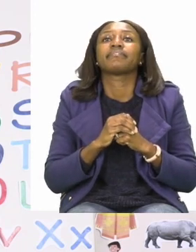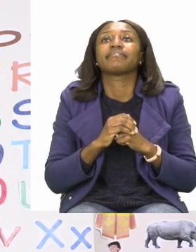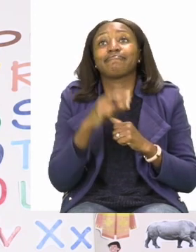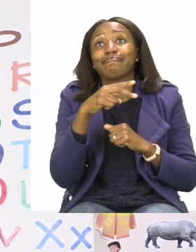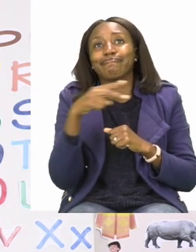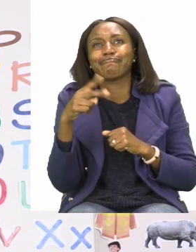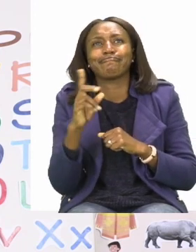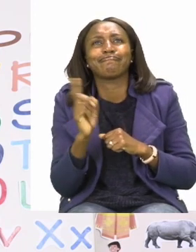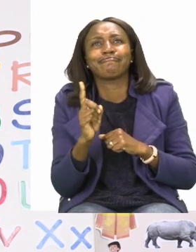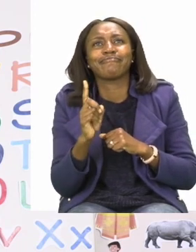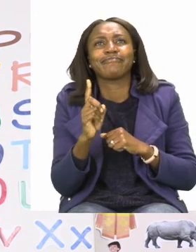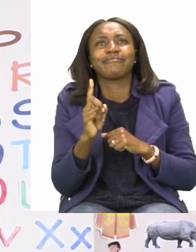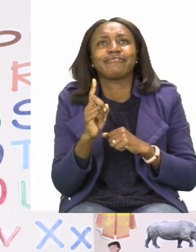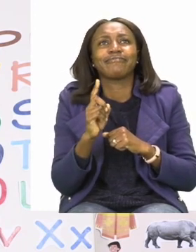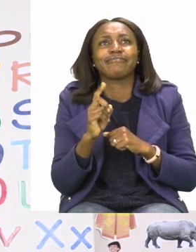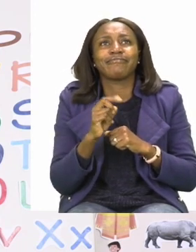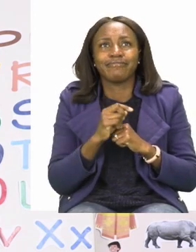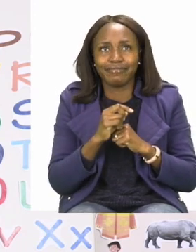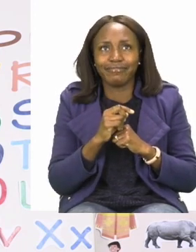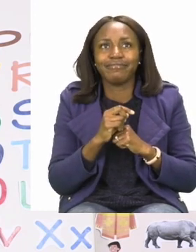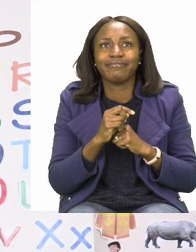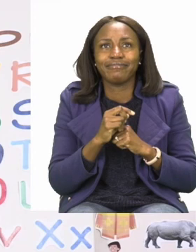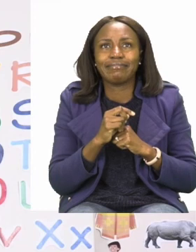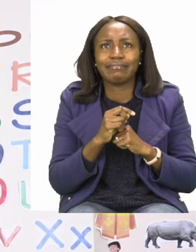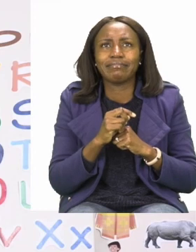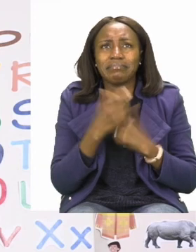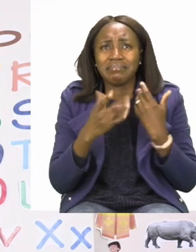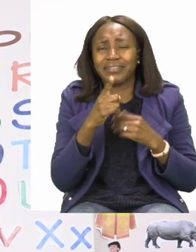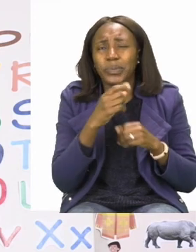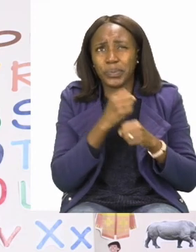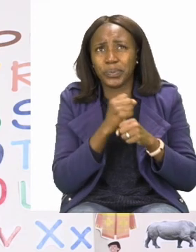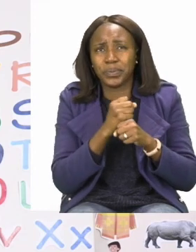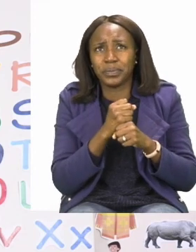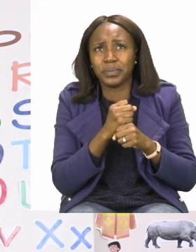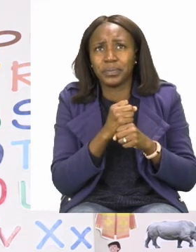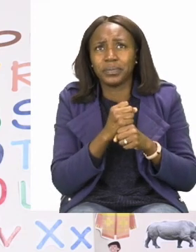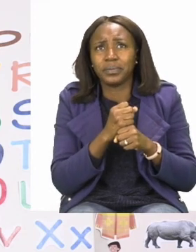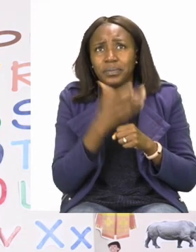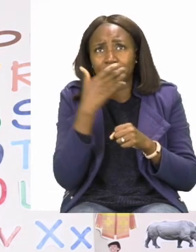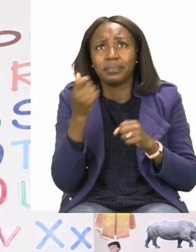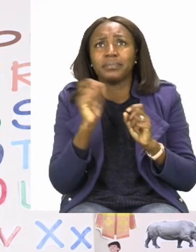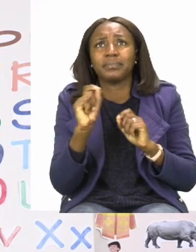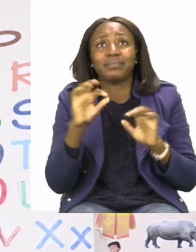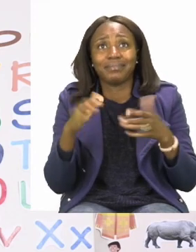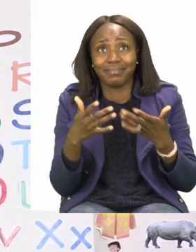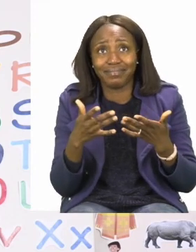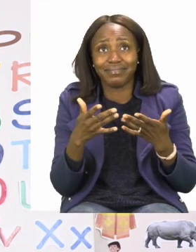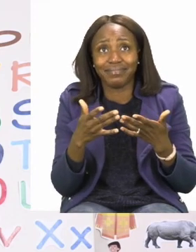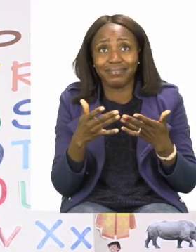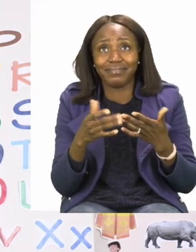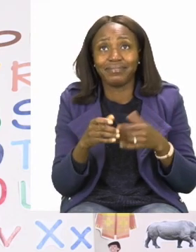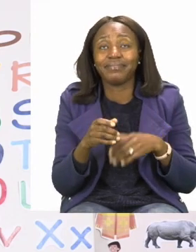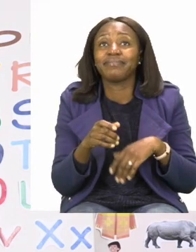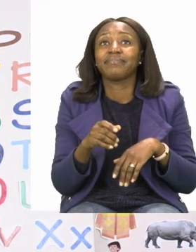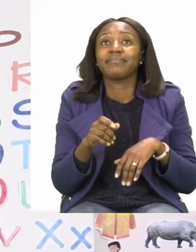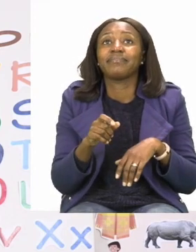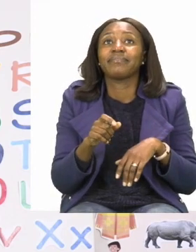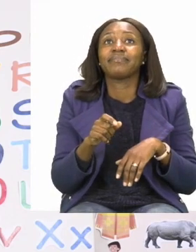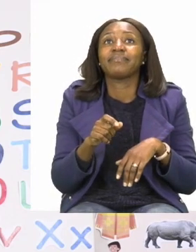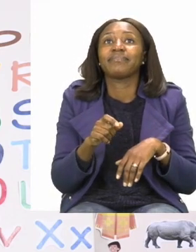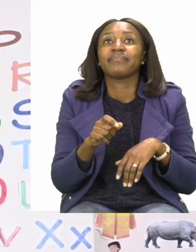equals. Now that's going to take us a long time. So instead of writing it like that, we can actually write it